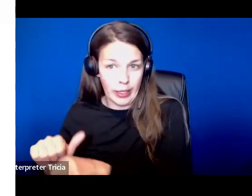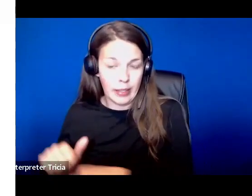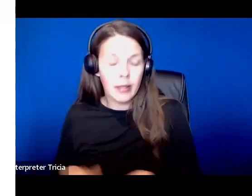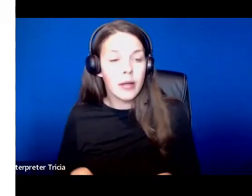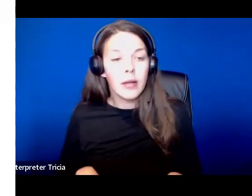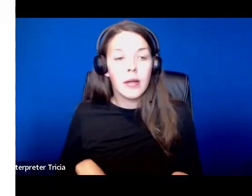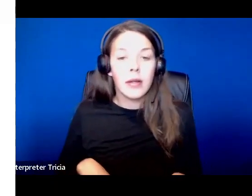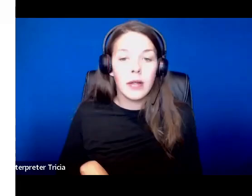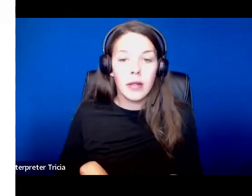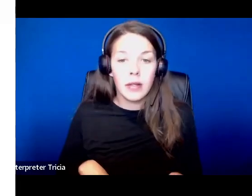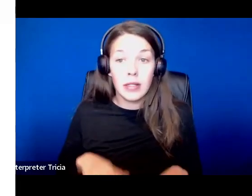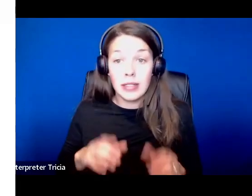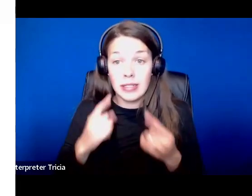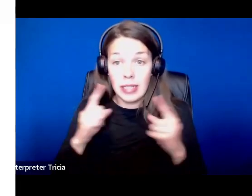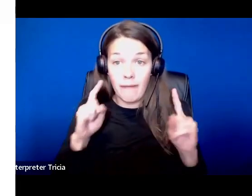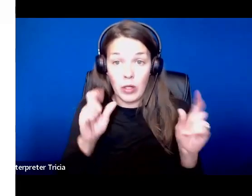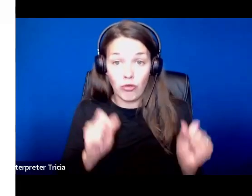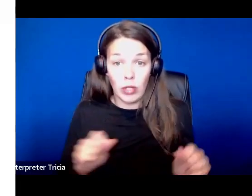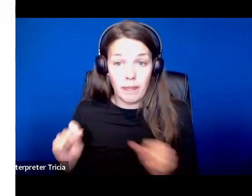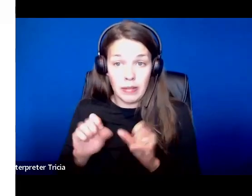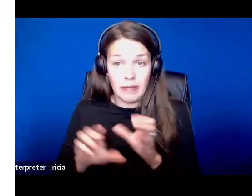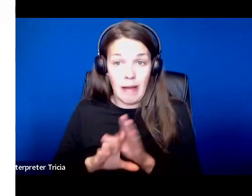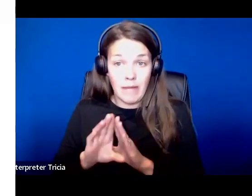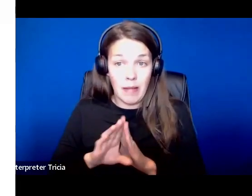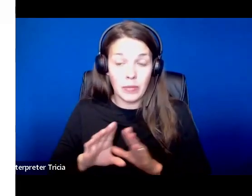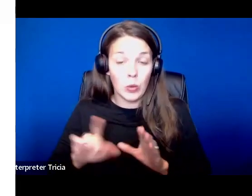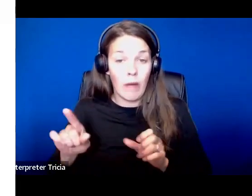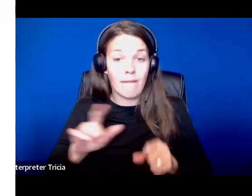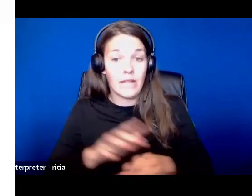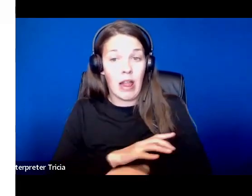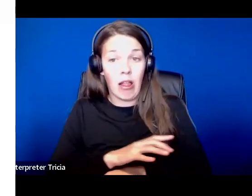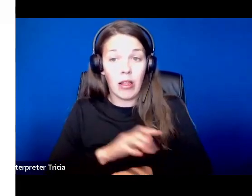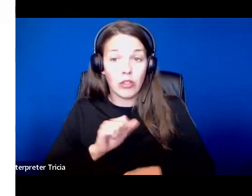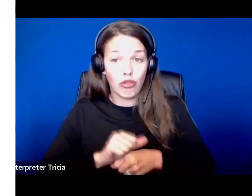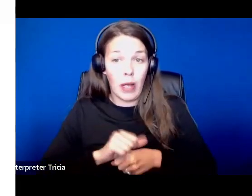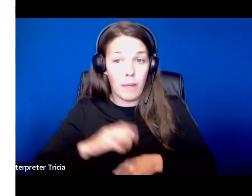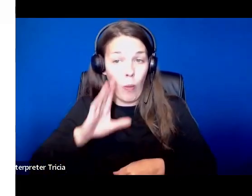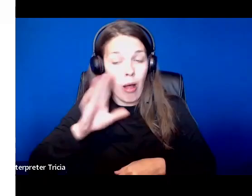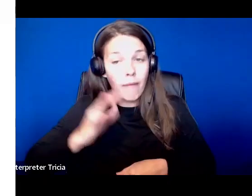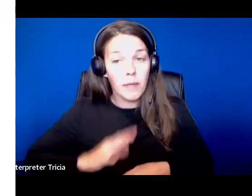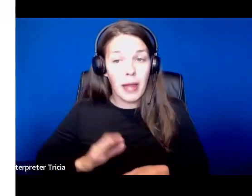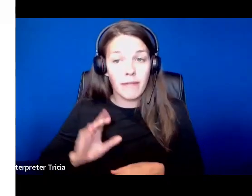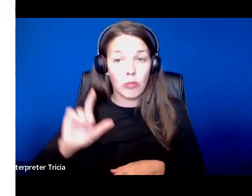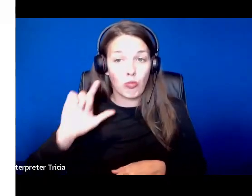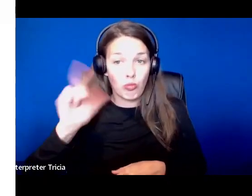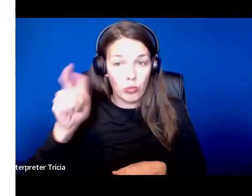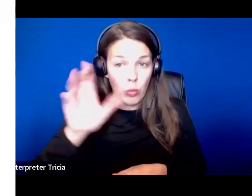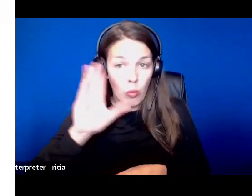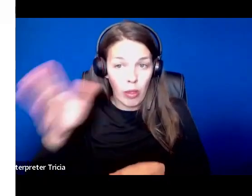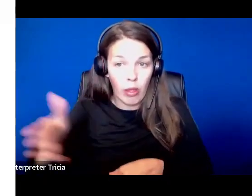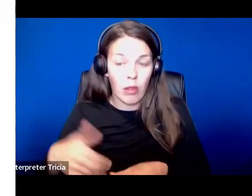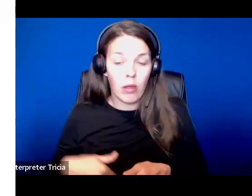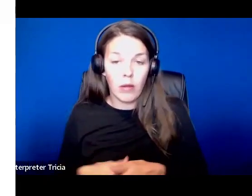Successful strategies or innovation you develop to fill these jobs are going to have benefits long into the future. So